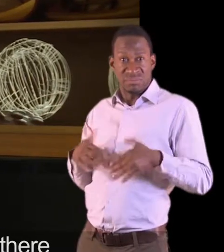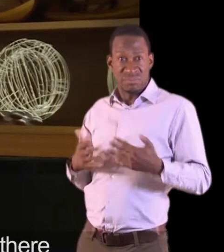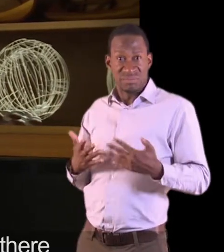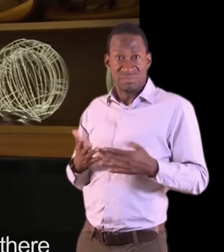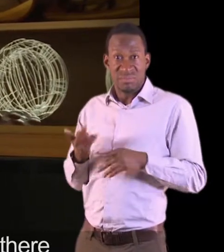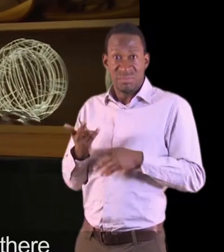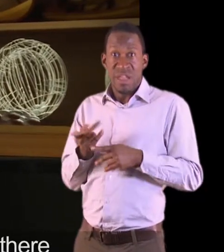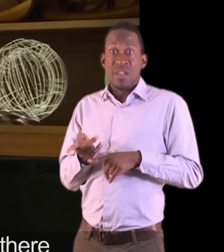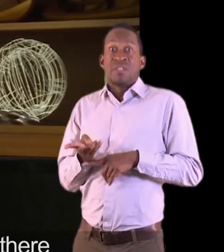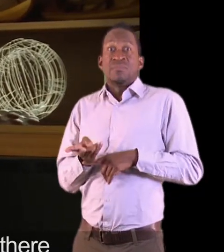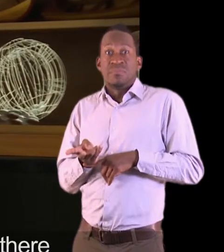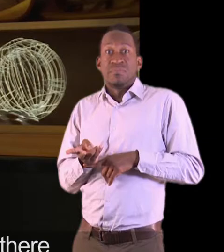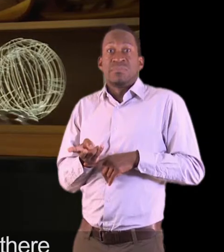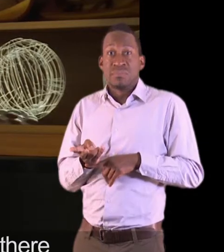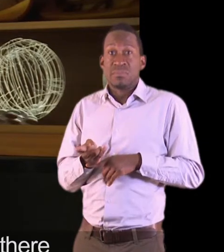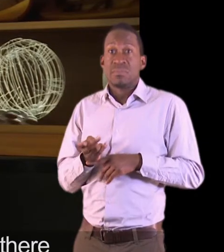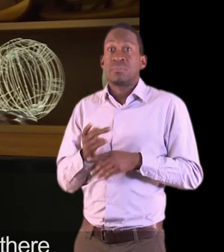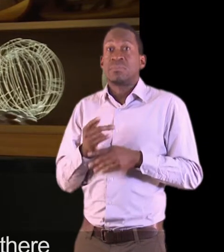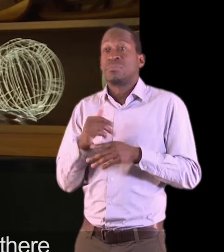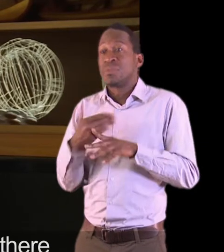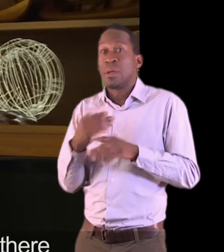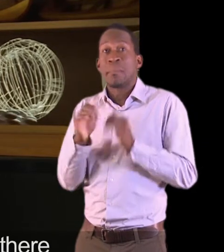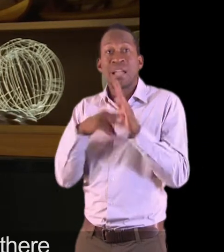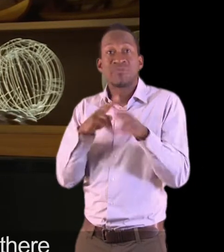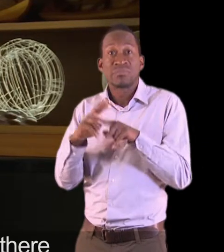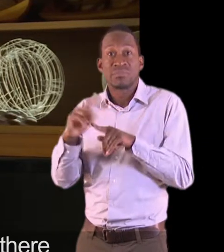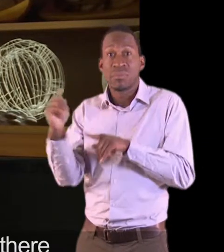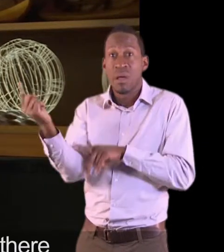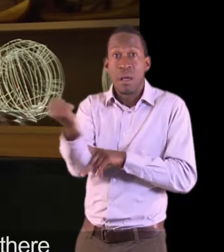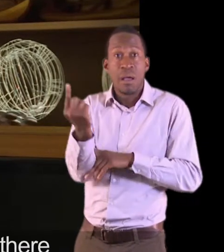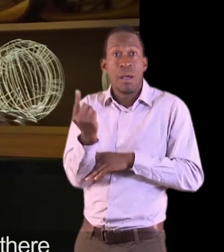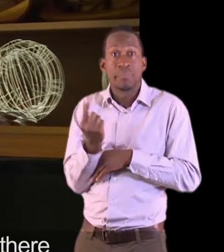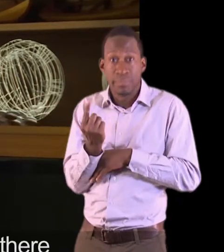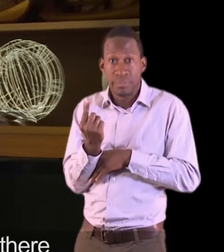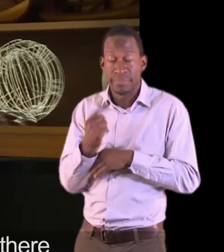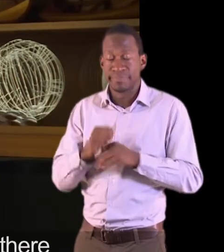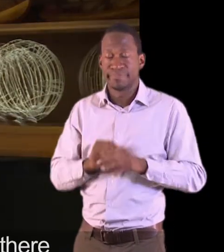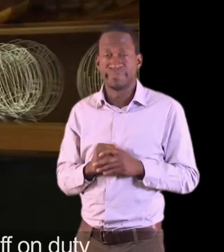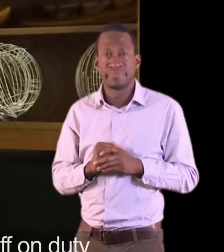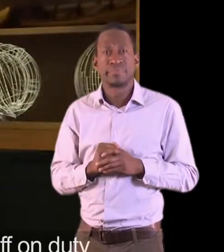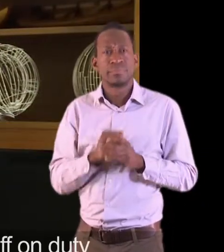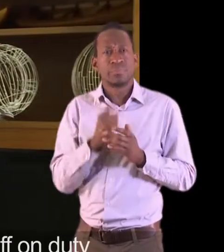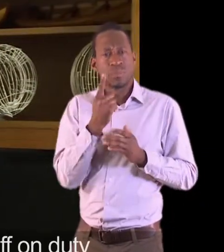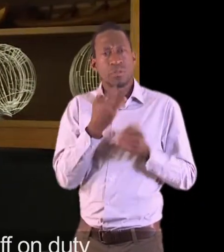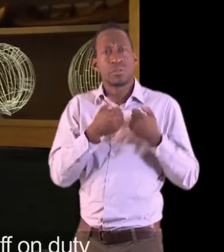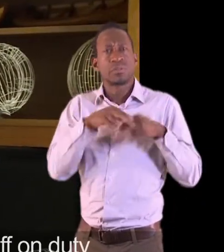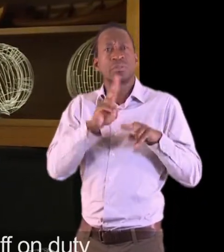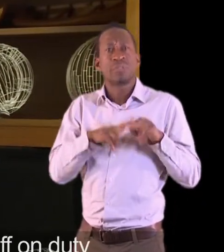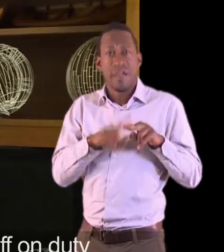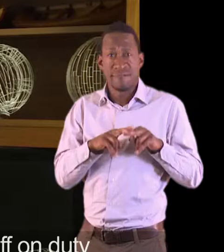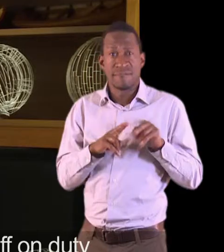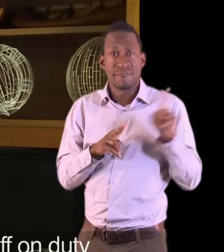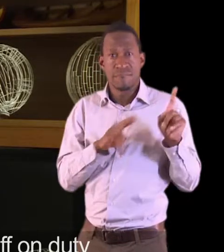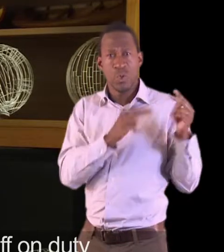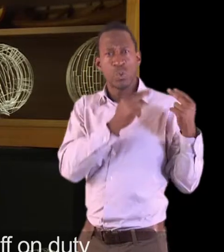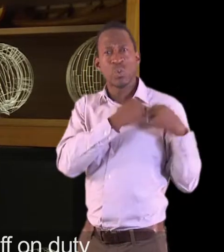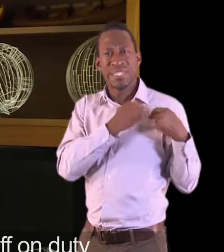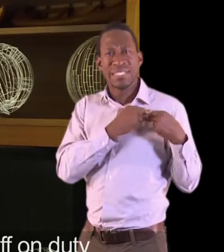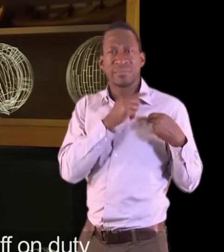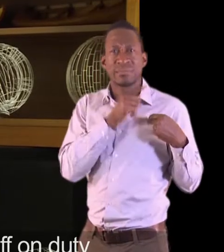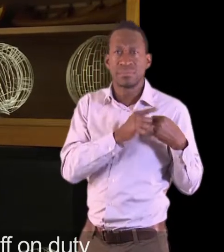And we'd all be lying out there, and your parents had come. If there was one of the staff on duty